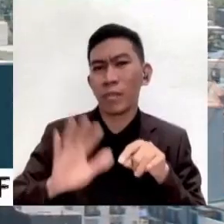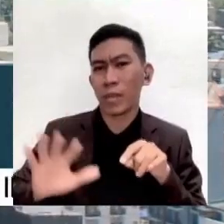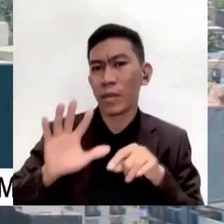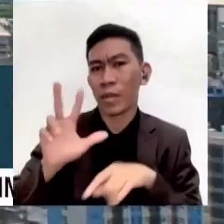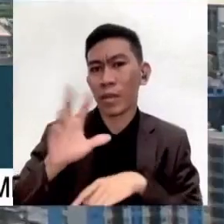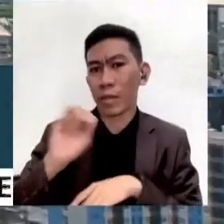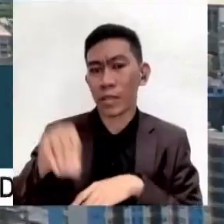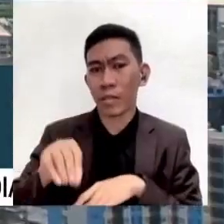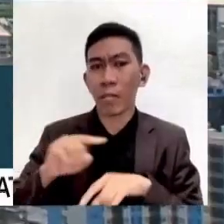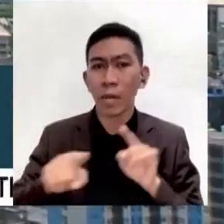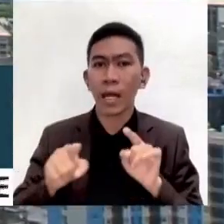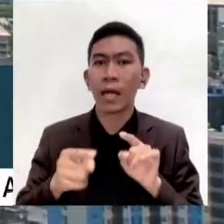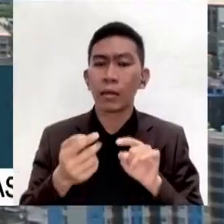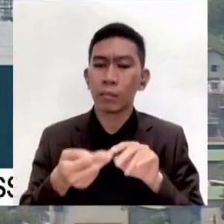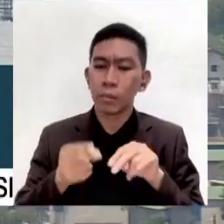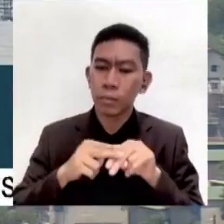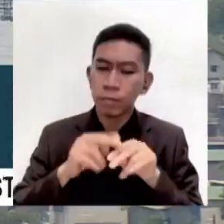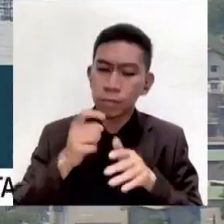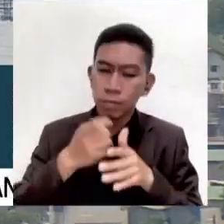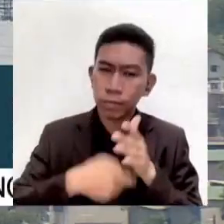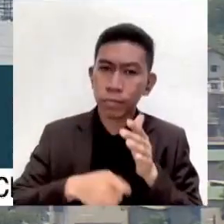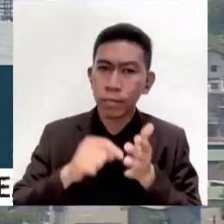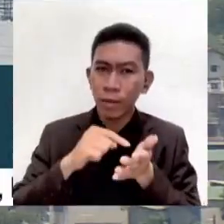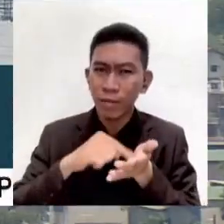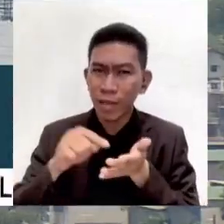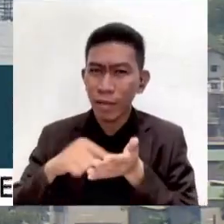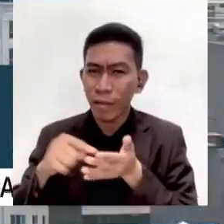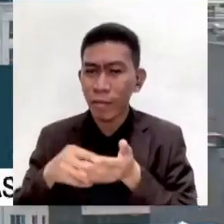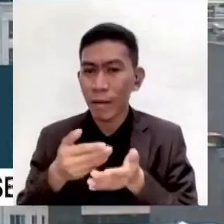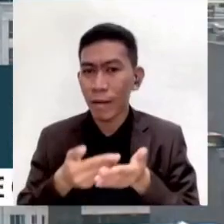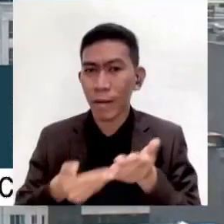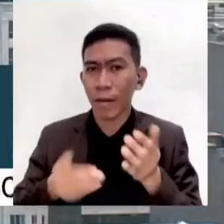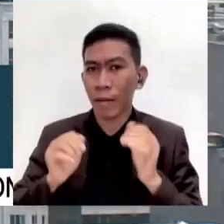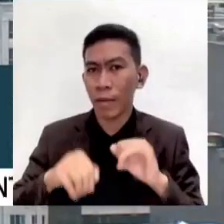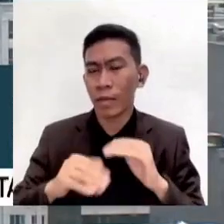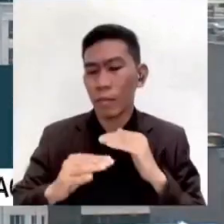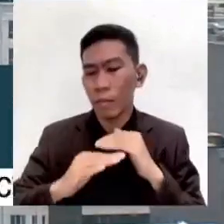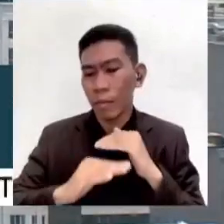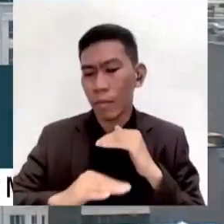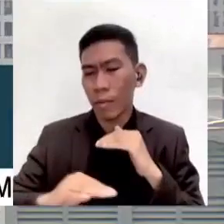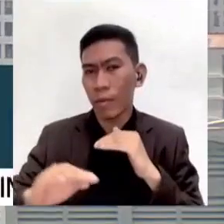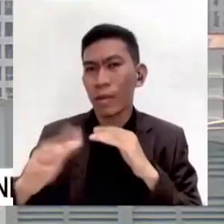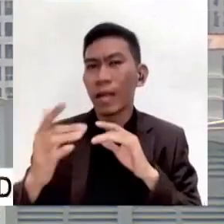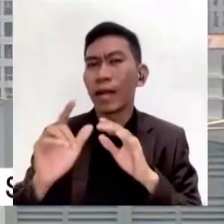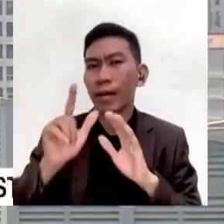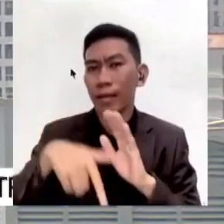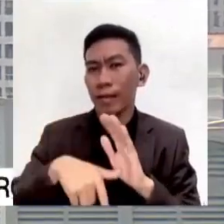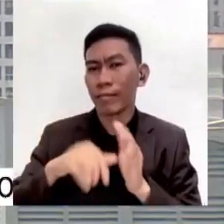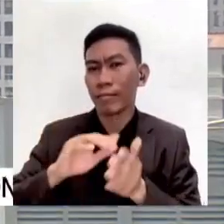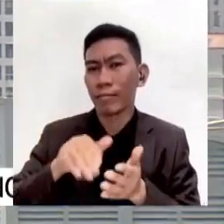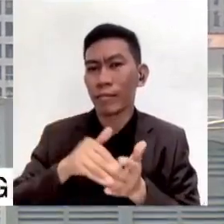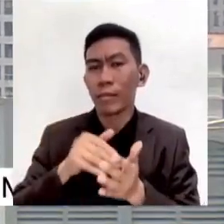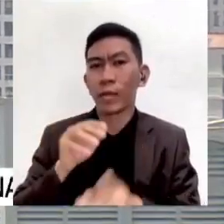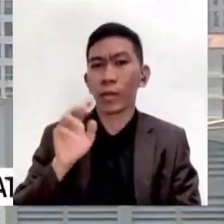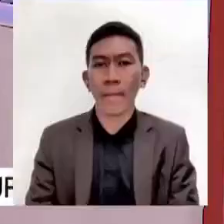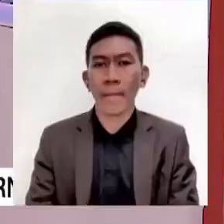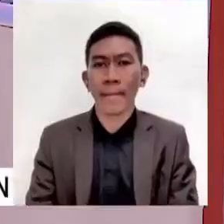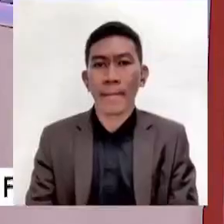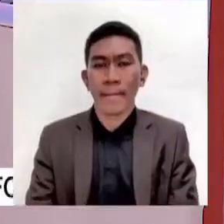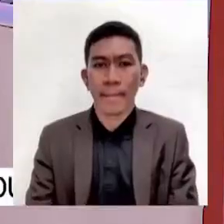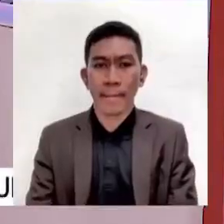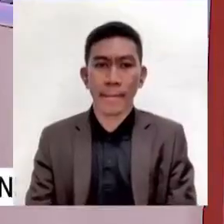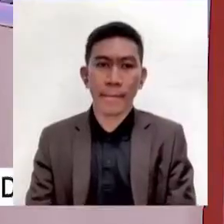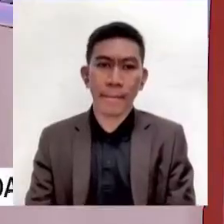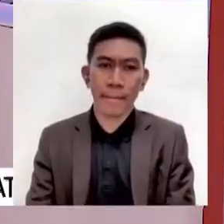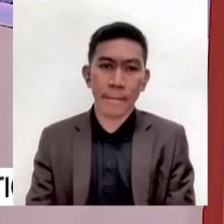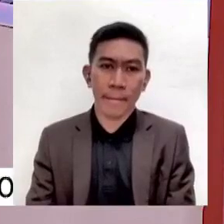to settle near the ceiling of the target for 2024. Lady Vicentio, ABS-CBN News. The